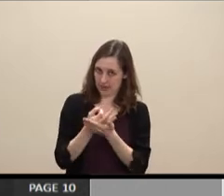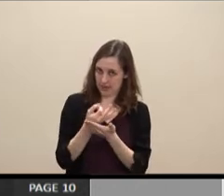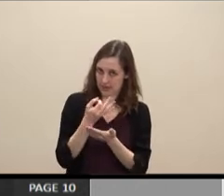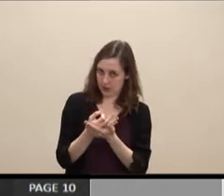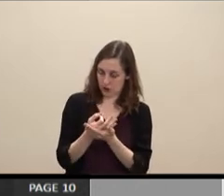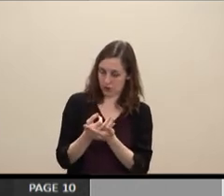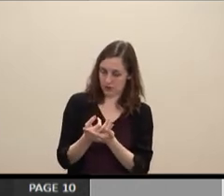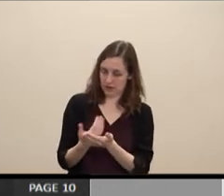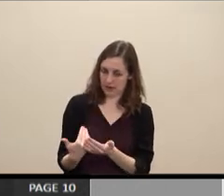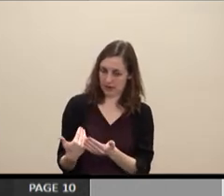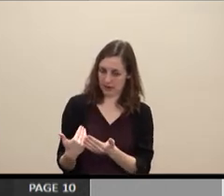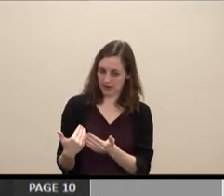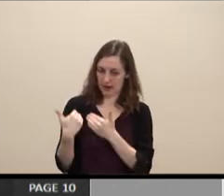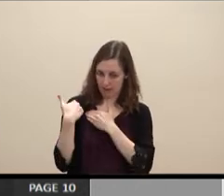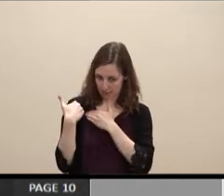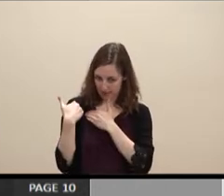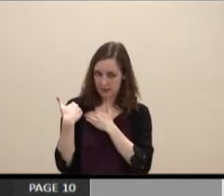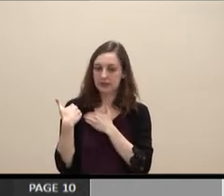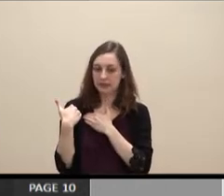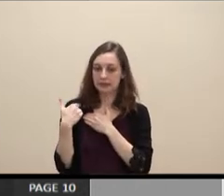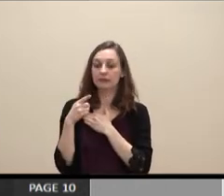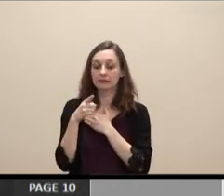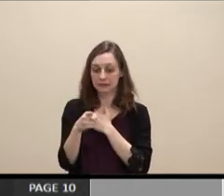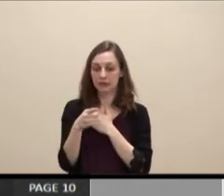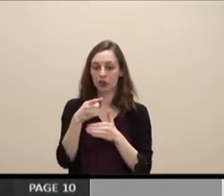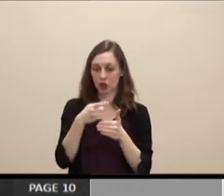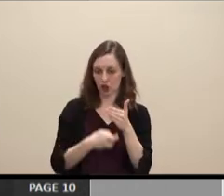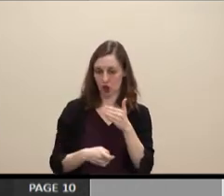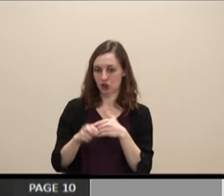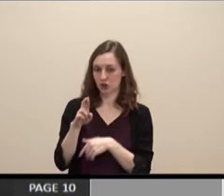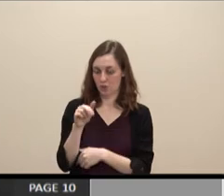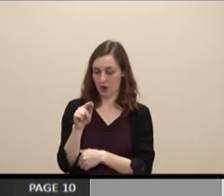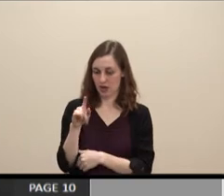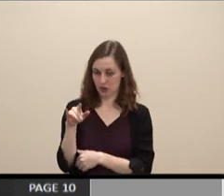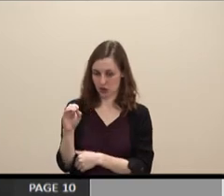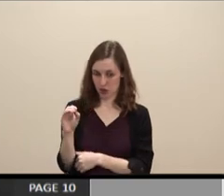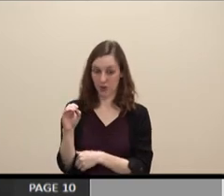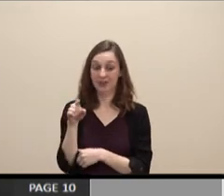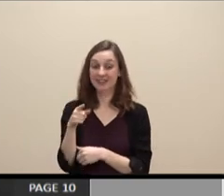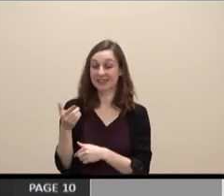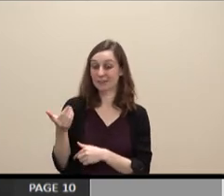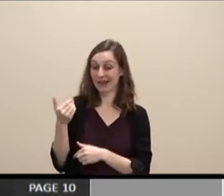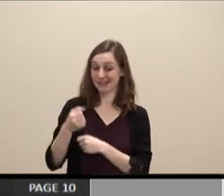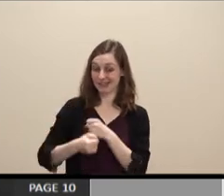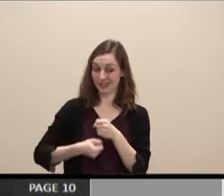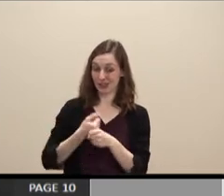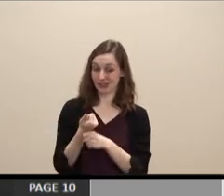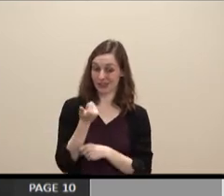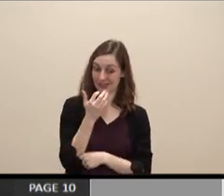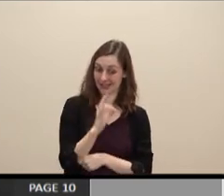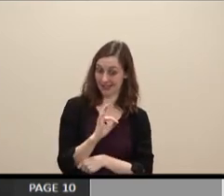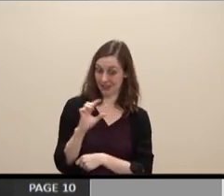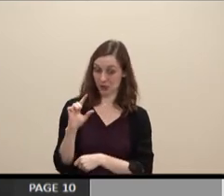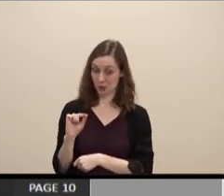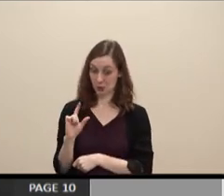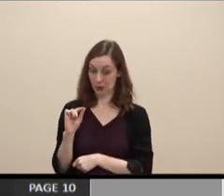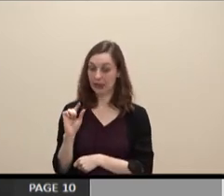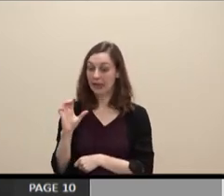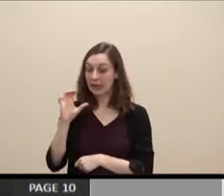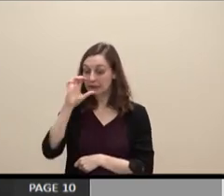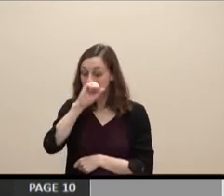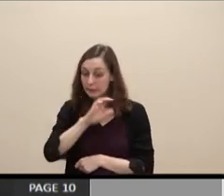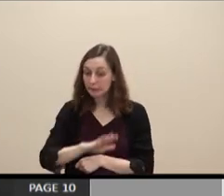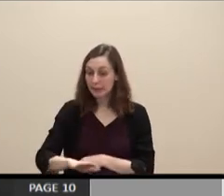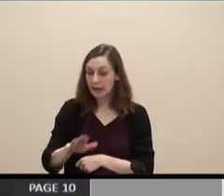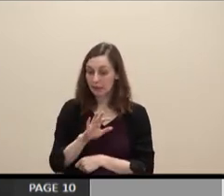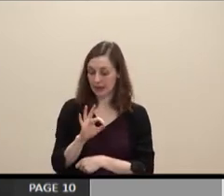our administrative cost ratio. For this past year, for 1920, it's estimated that that's going to be right